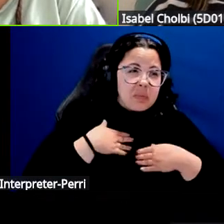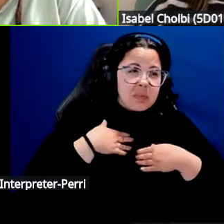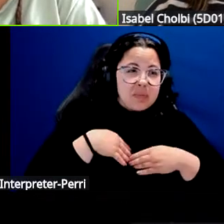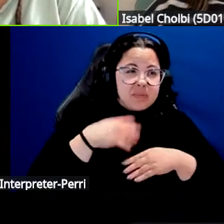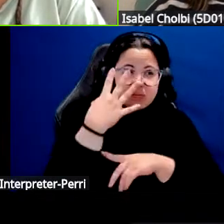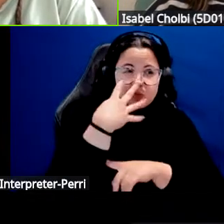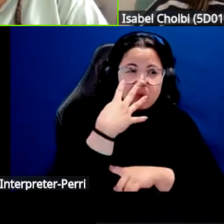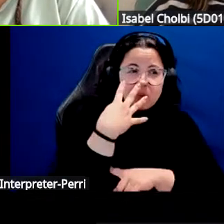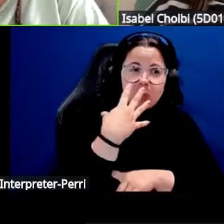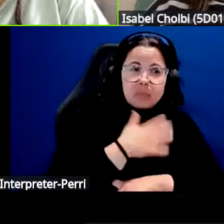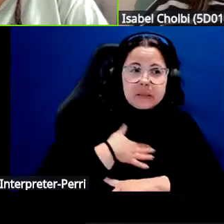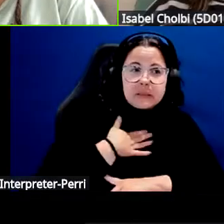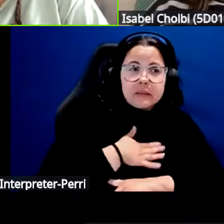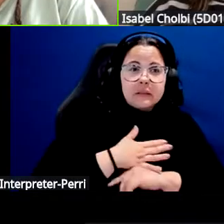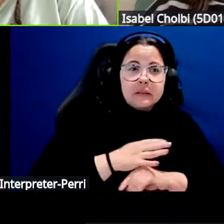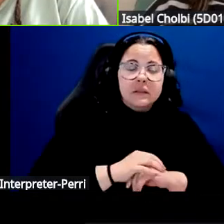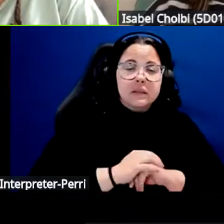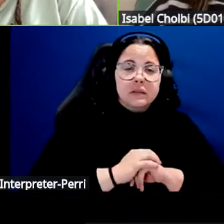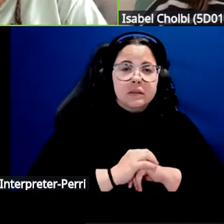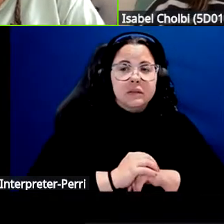on?